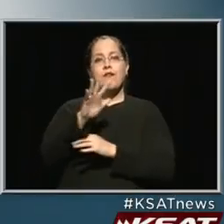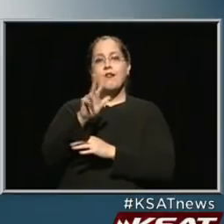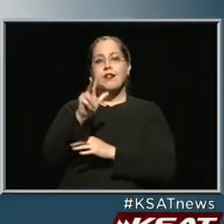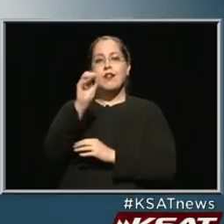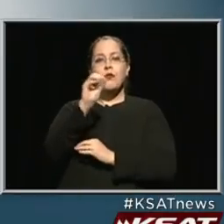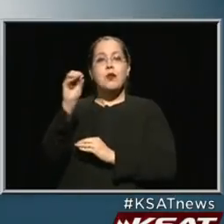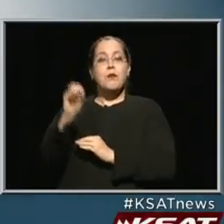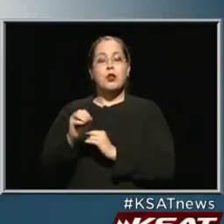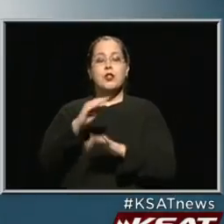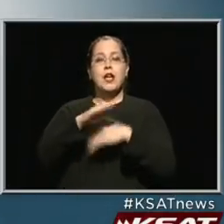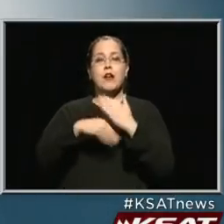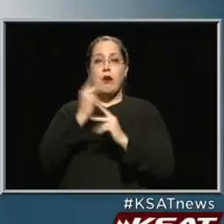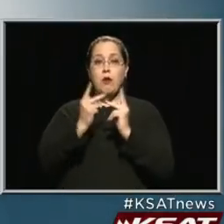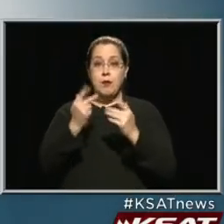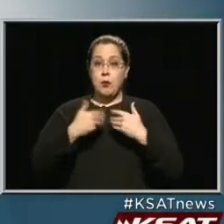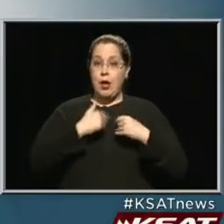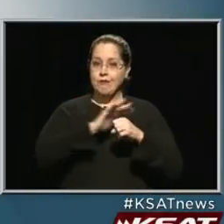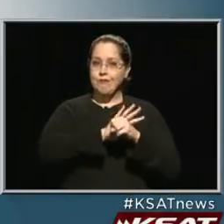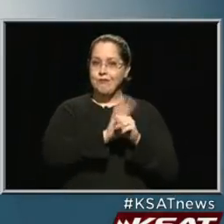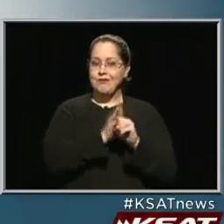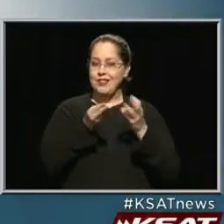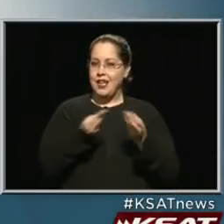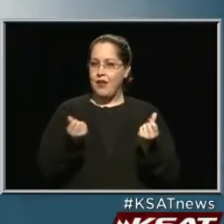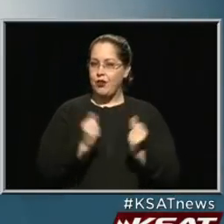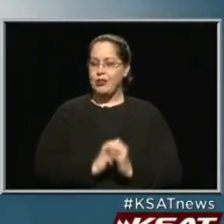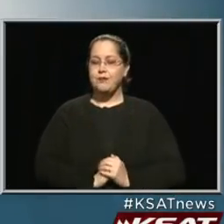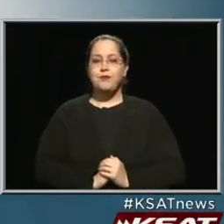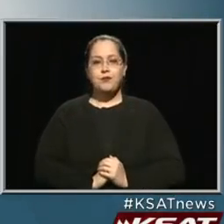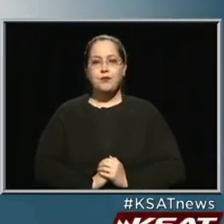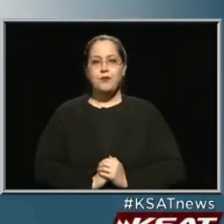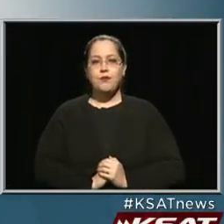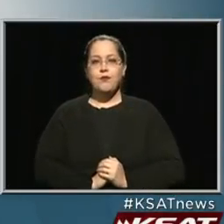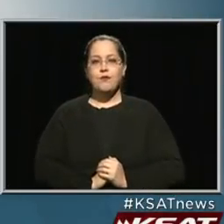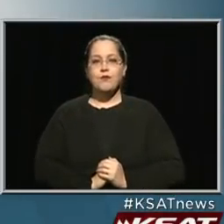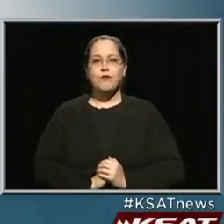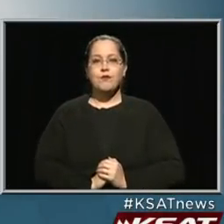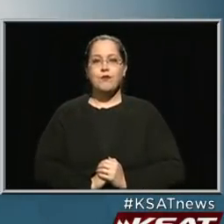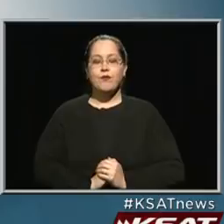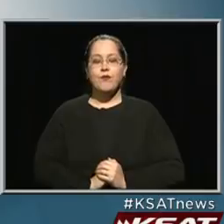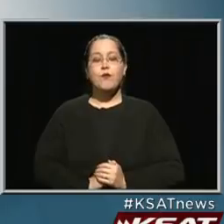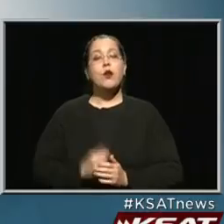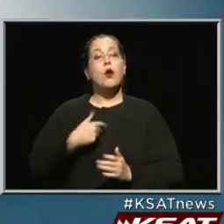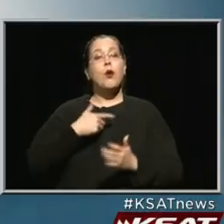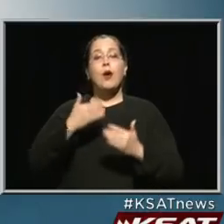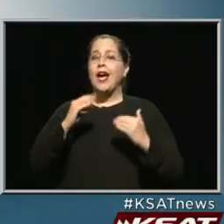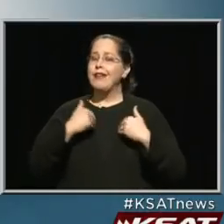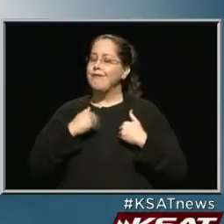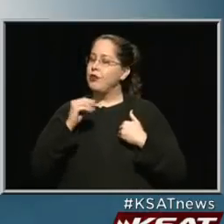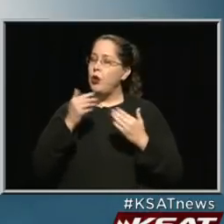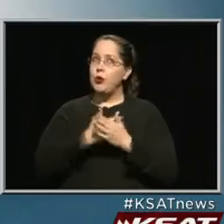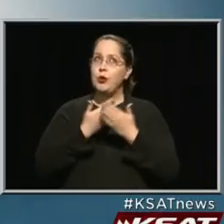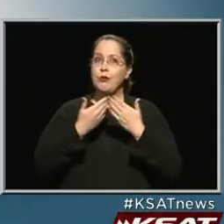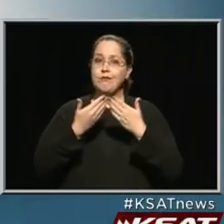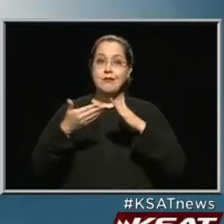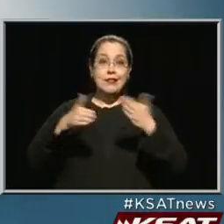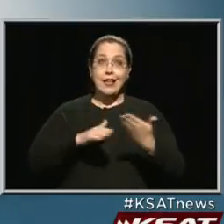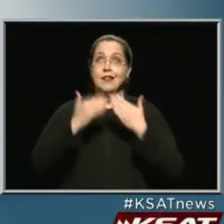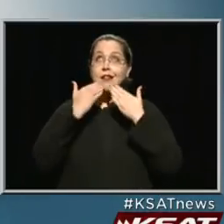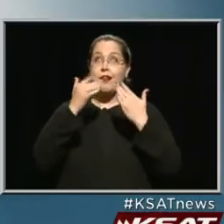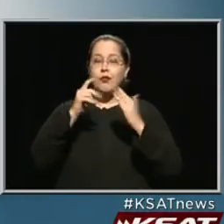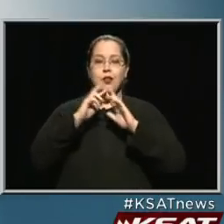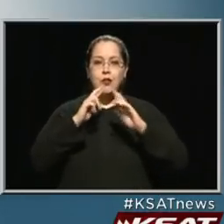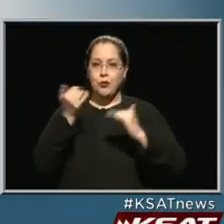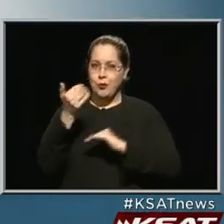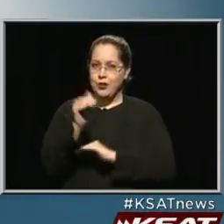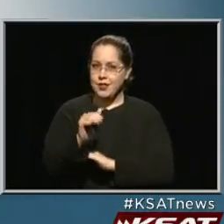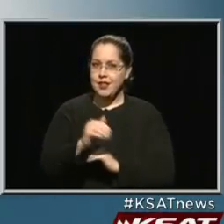all COVID-19 cases in our community as fully recovered. We have no new deaths, thankfully, to report tonight,